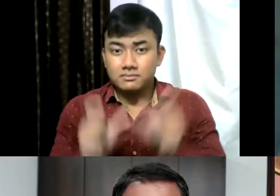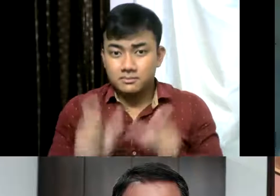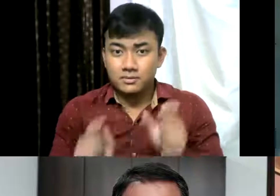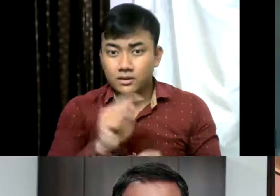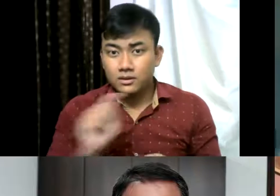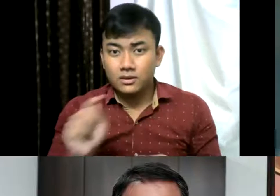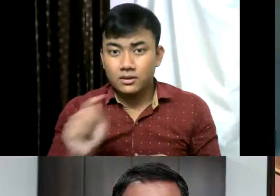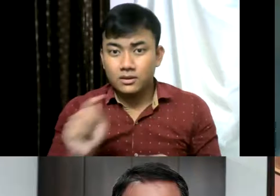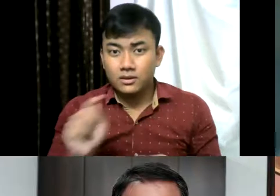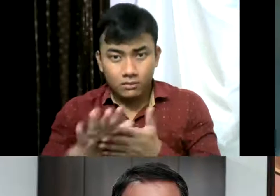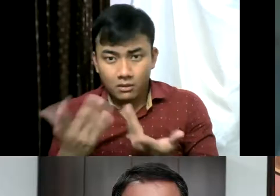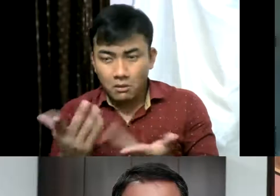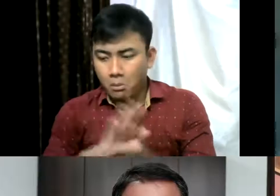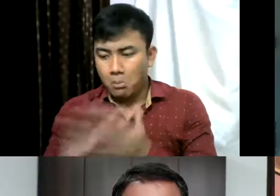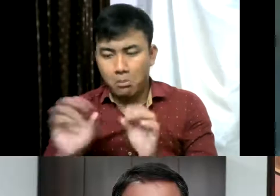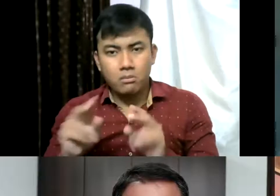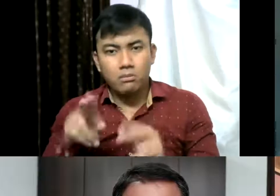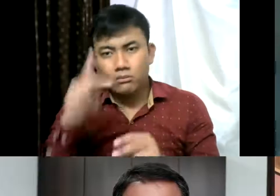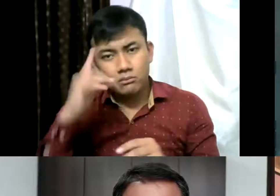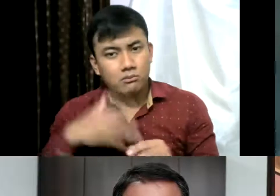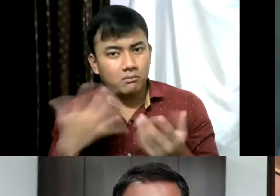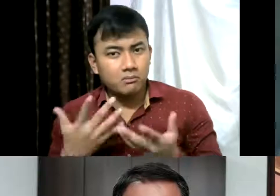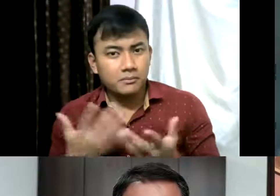unclean? What are your thoughts on this?